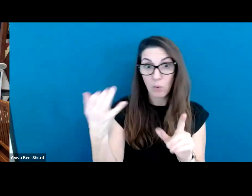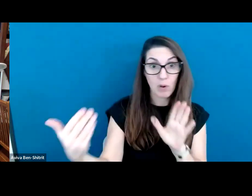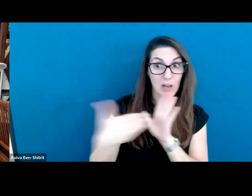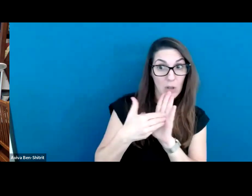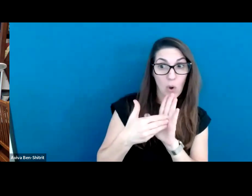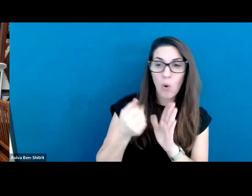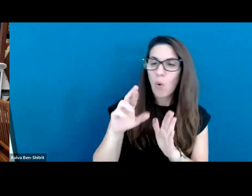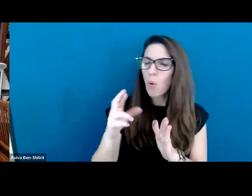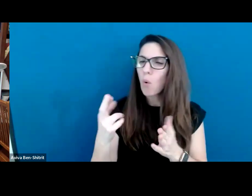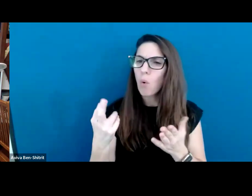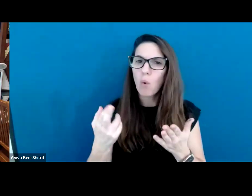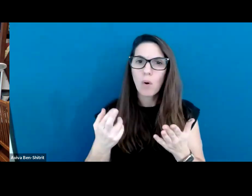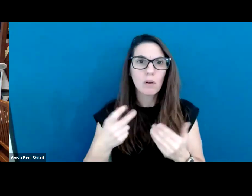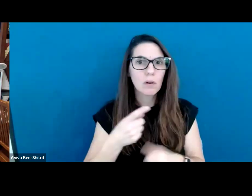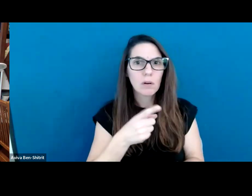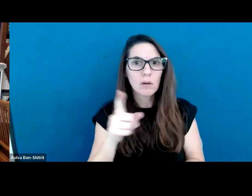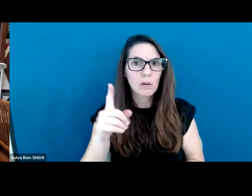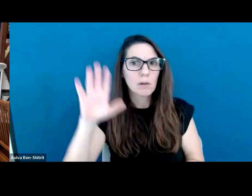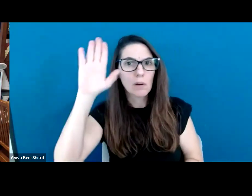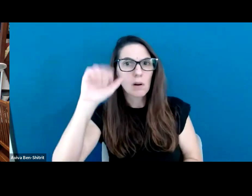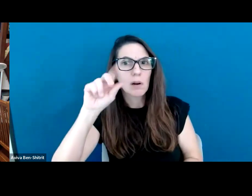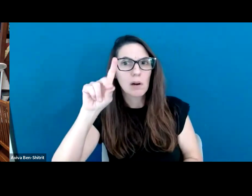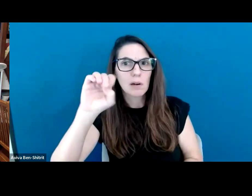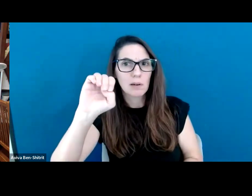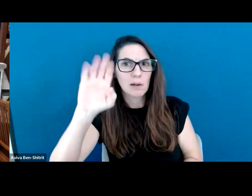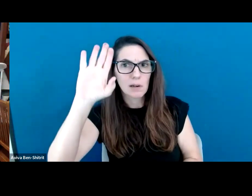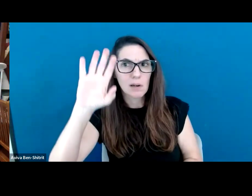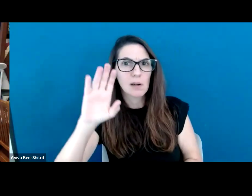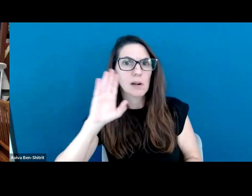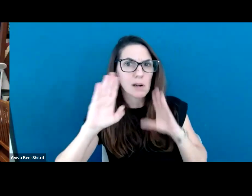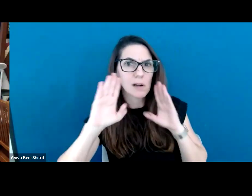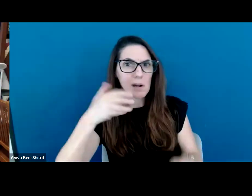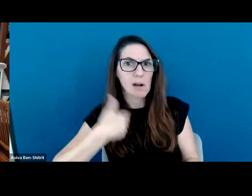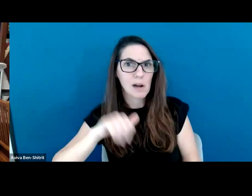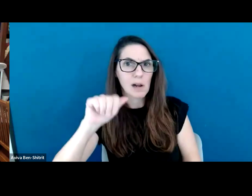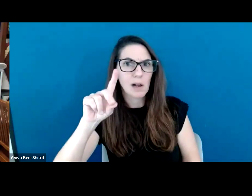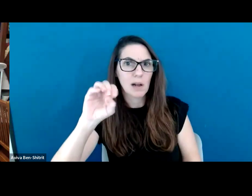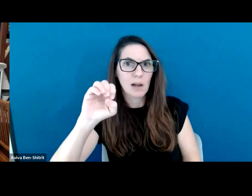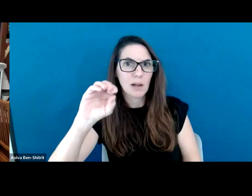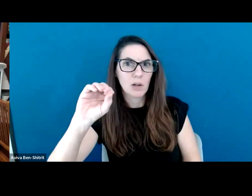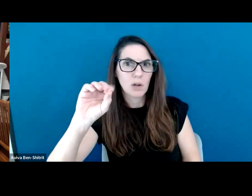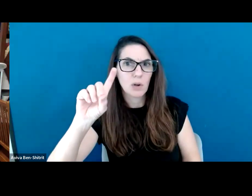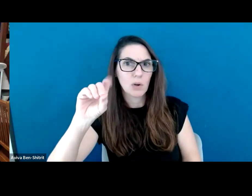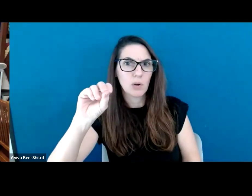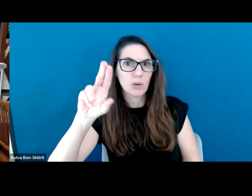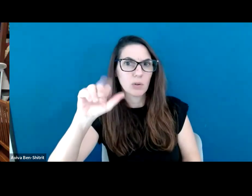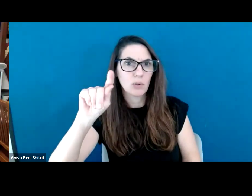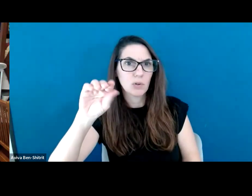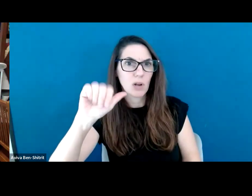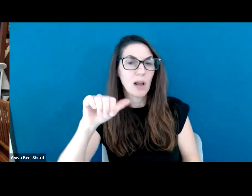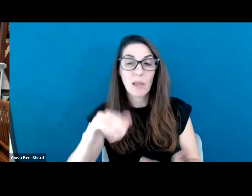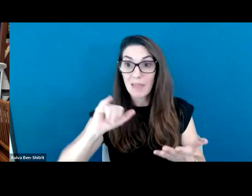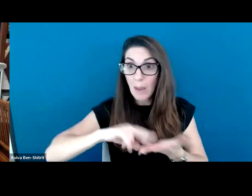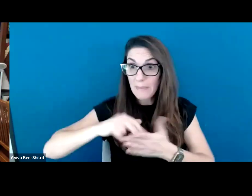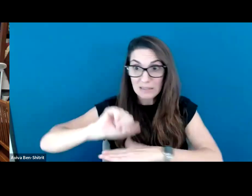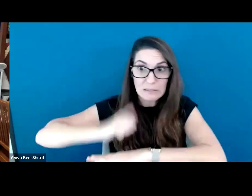easier way to just like have, oh, Ade, yes, please go ahead. Hi, Dan. Ade Odutola. A quick question. Is this set in stone? Can we